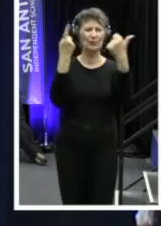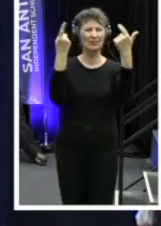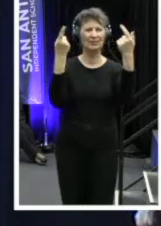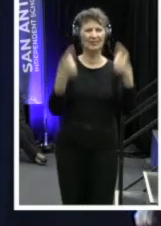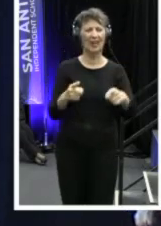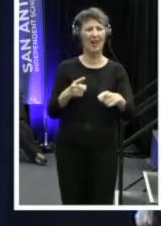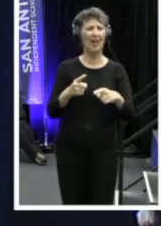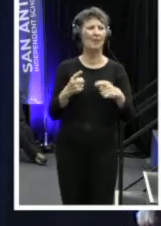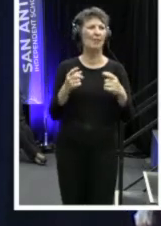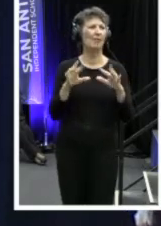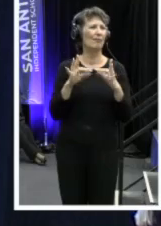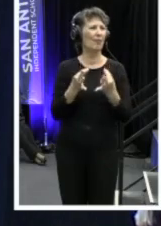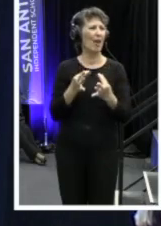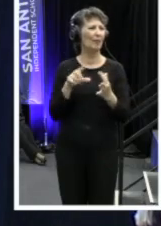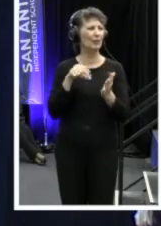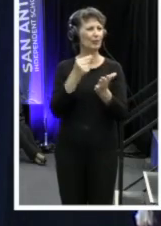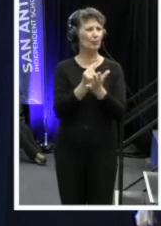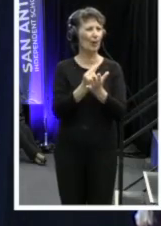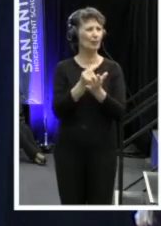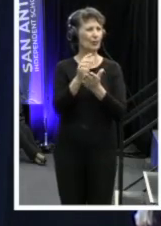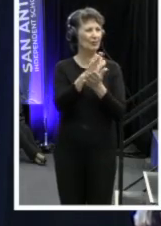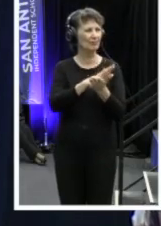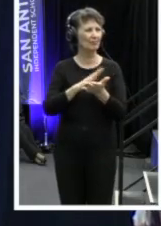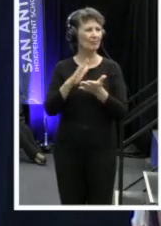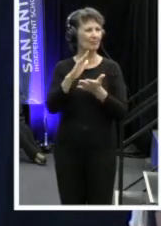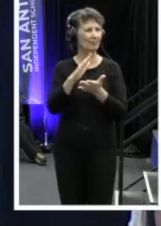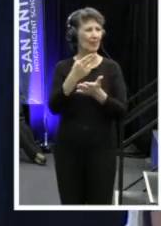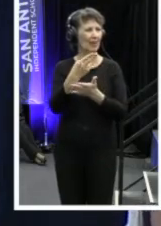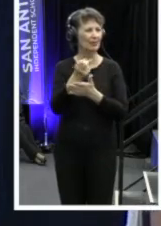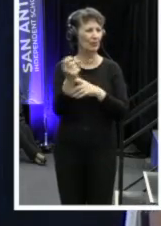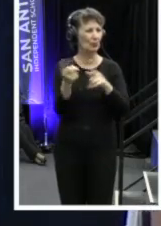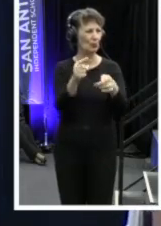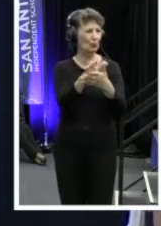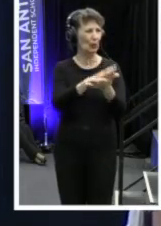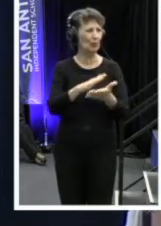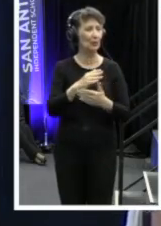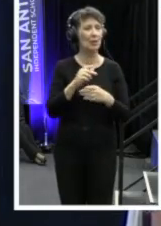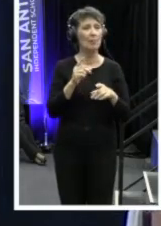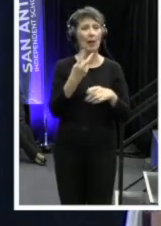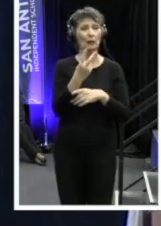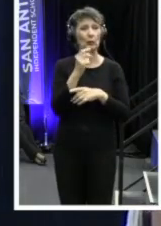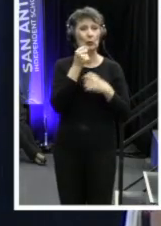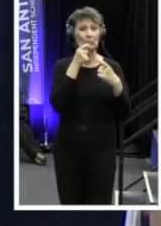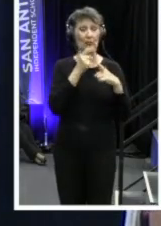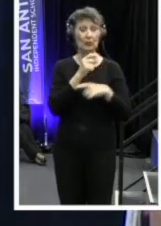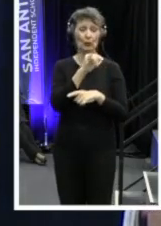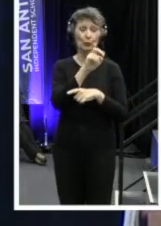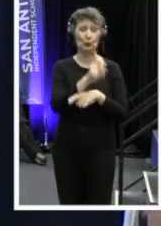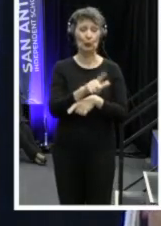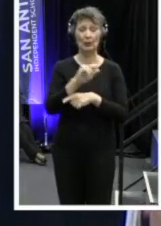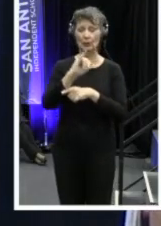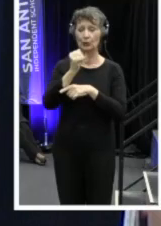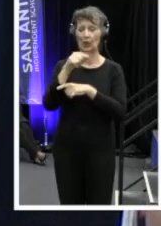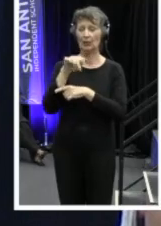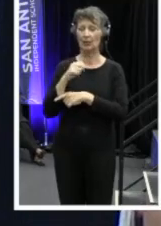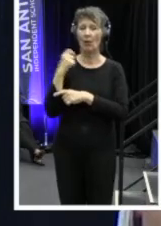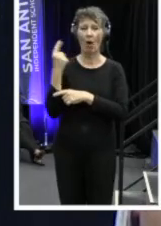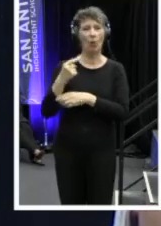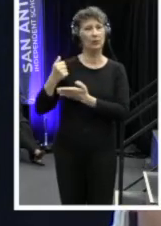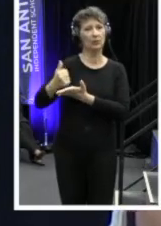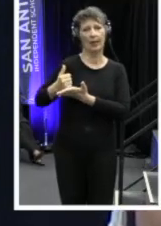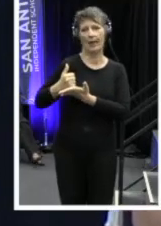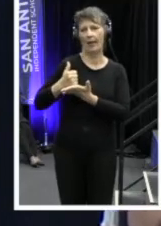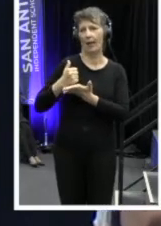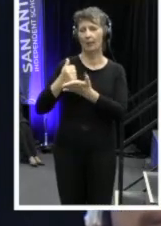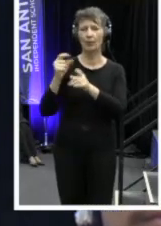student. Thank you to my two sisters, Jewel and Jacqueline, for always being a dependable source of help,